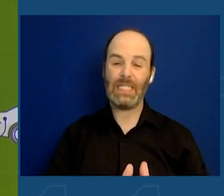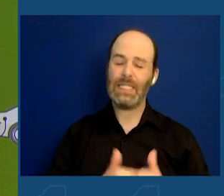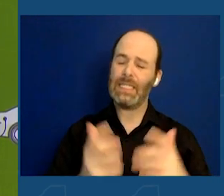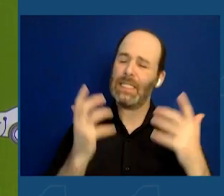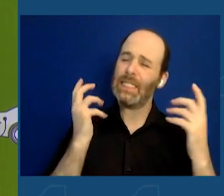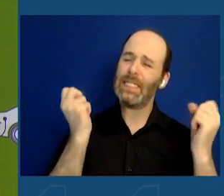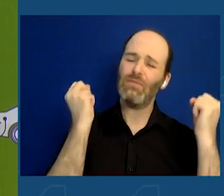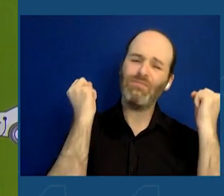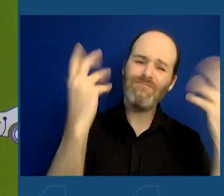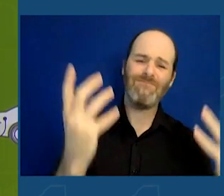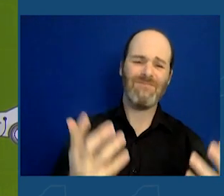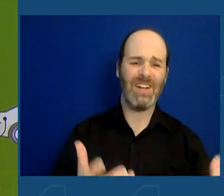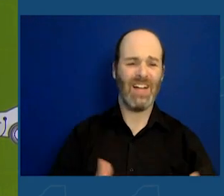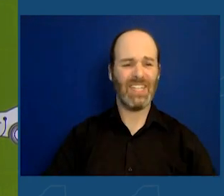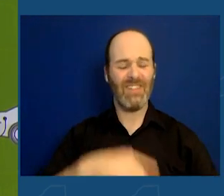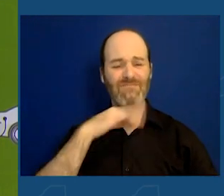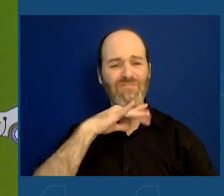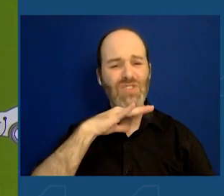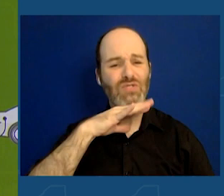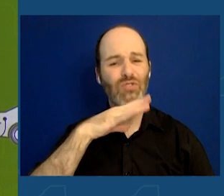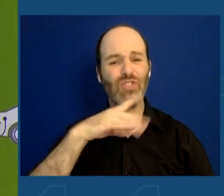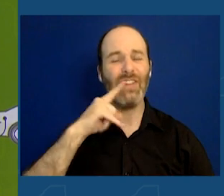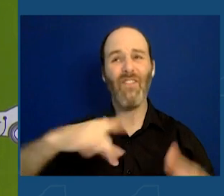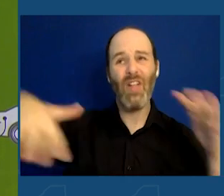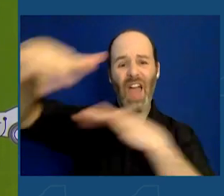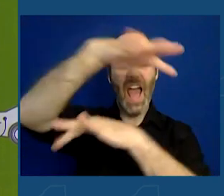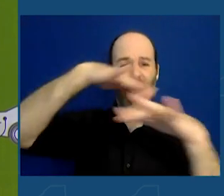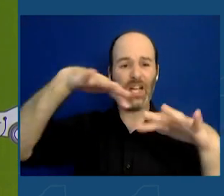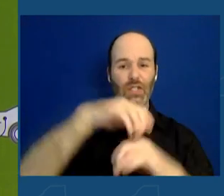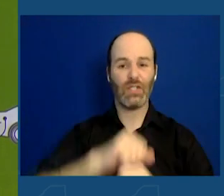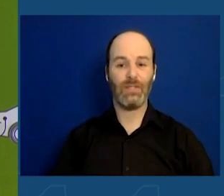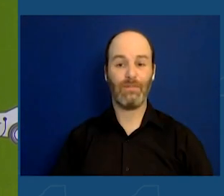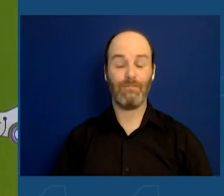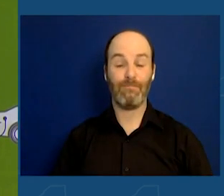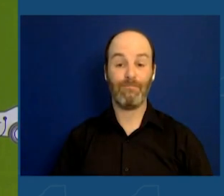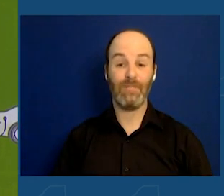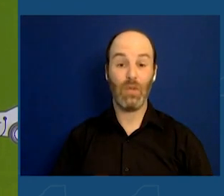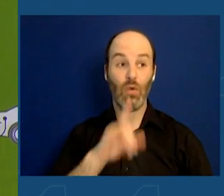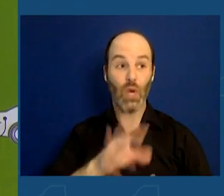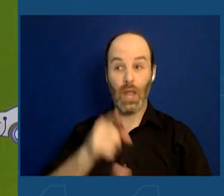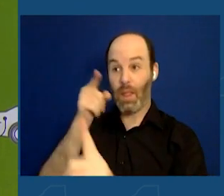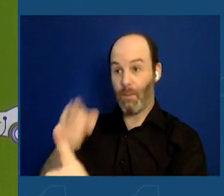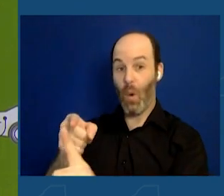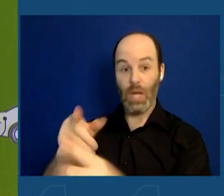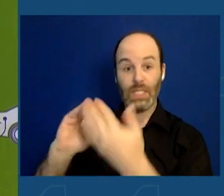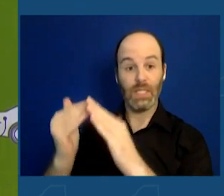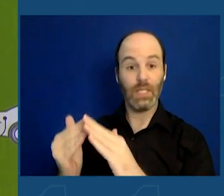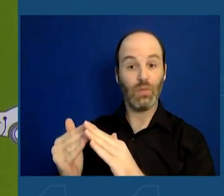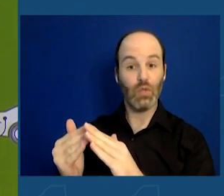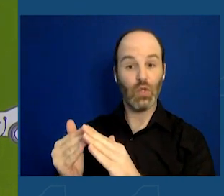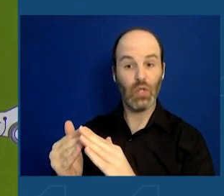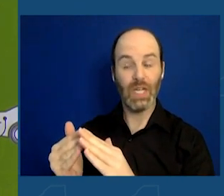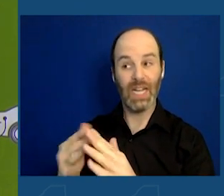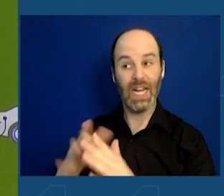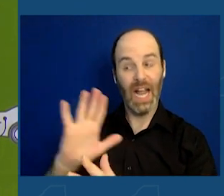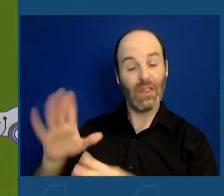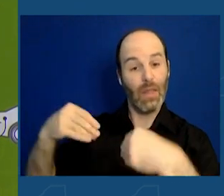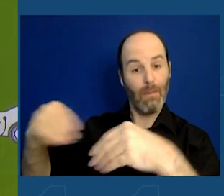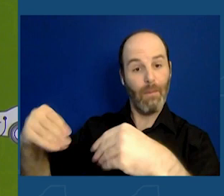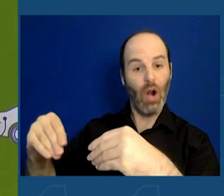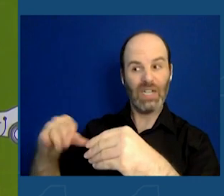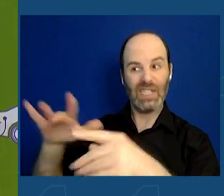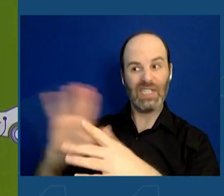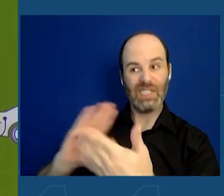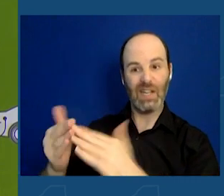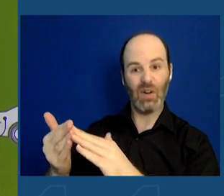pollution. So while the driving force is really the community, and the community is this market, the